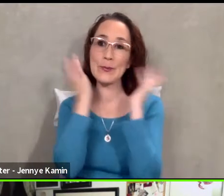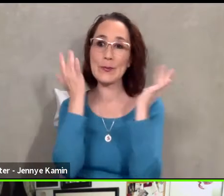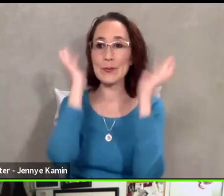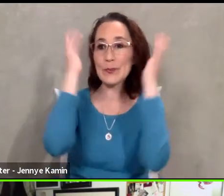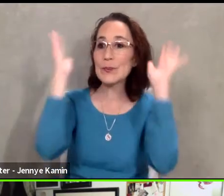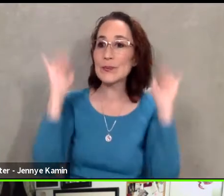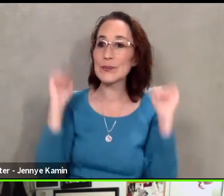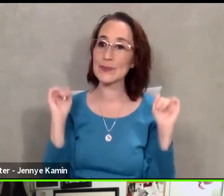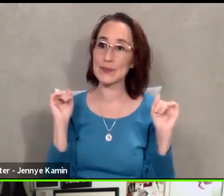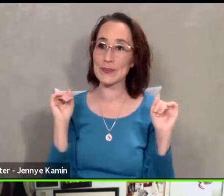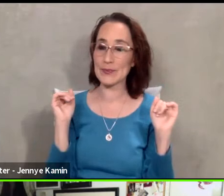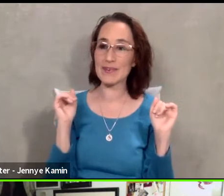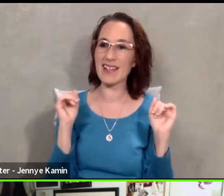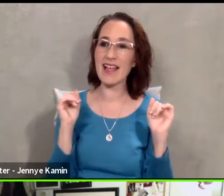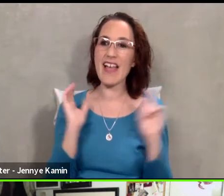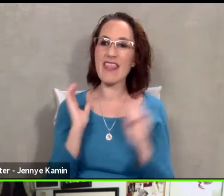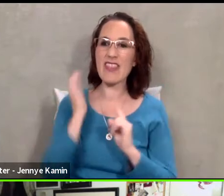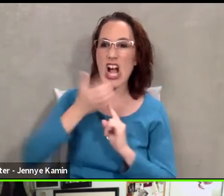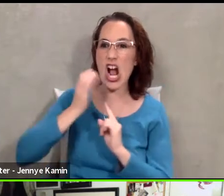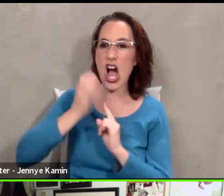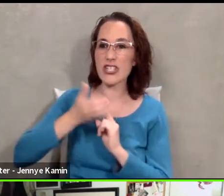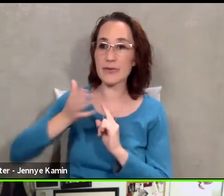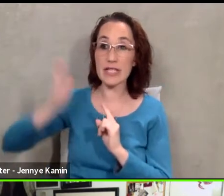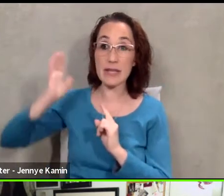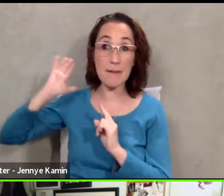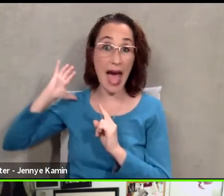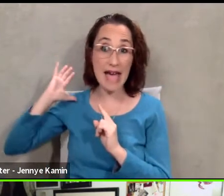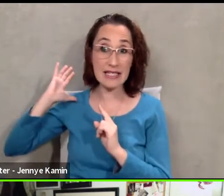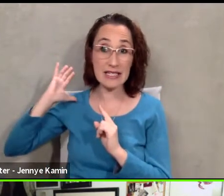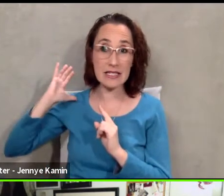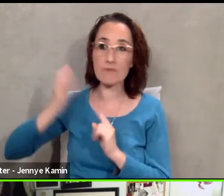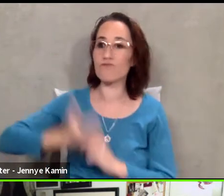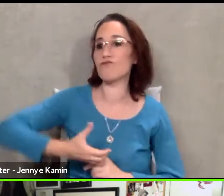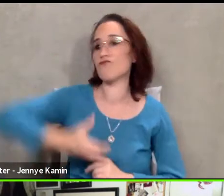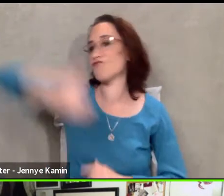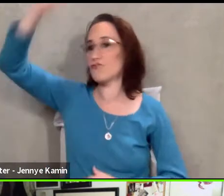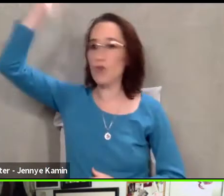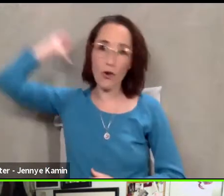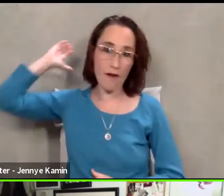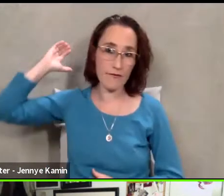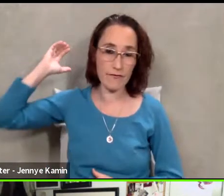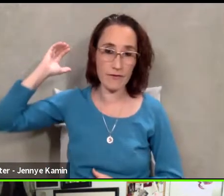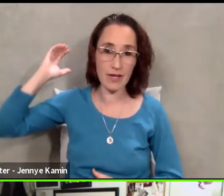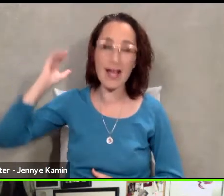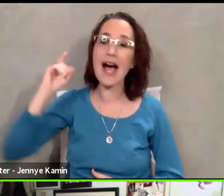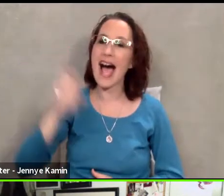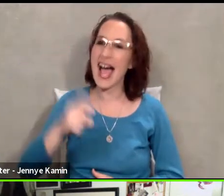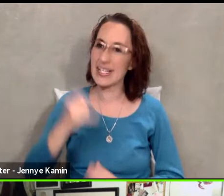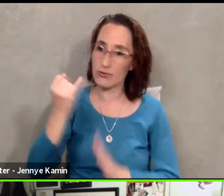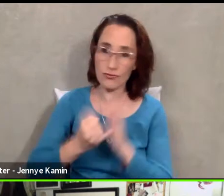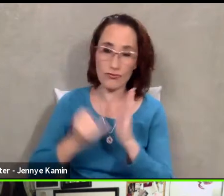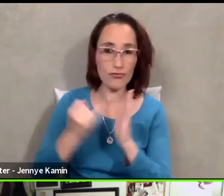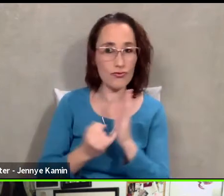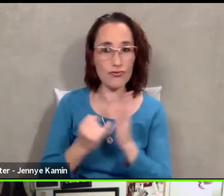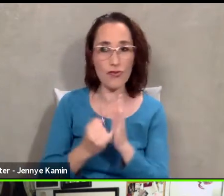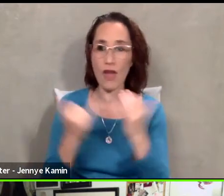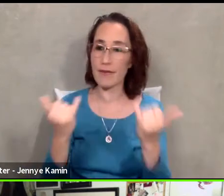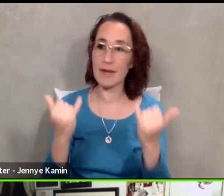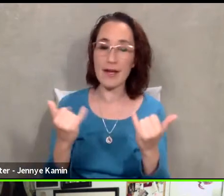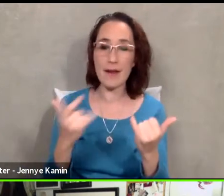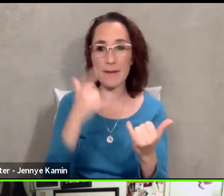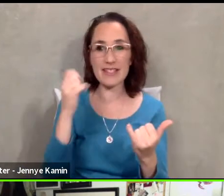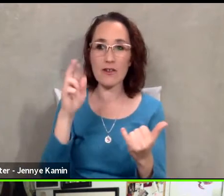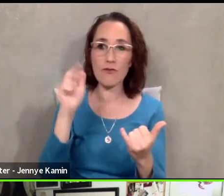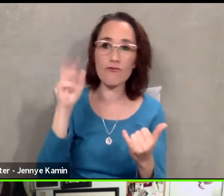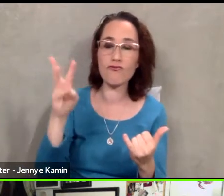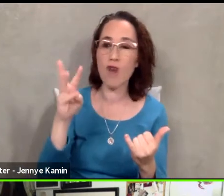that I would hide in the costume of the past, because I want to draw the present, because the present is raw and bloody and beautiful, and cops